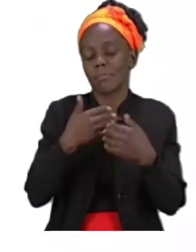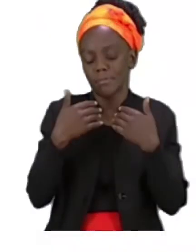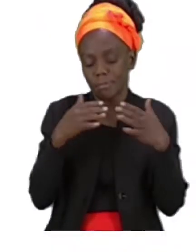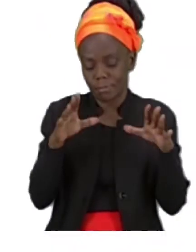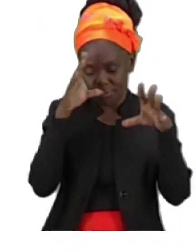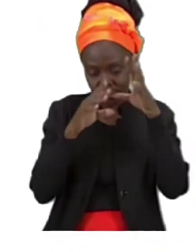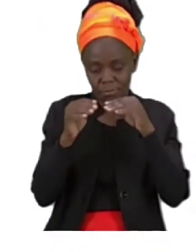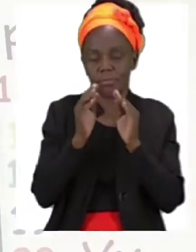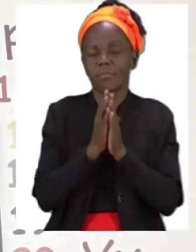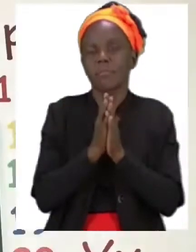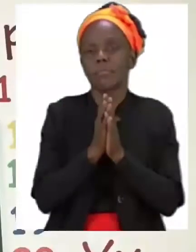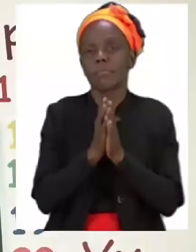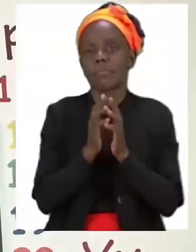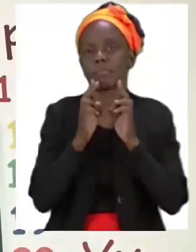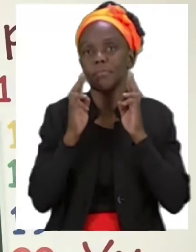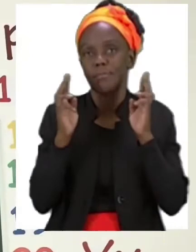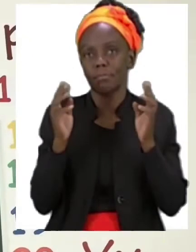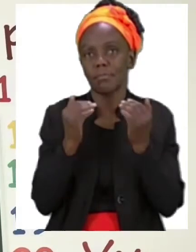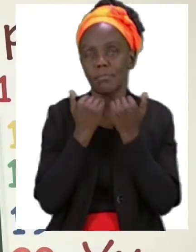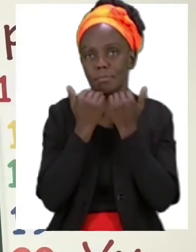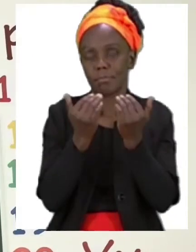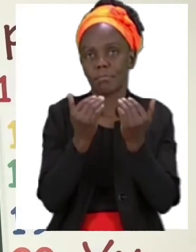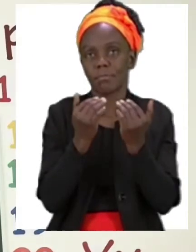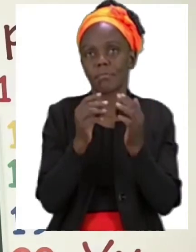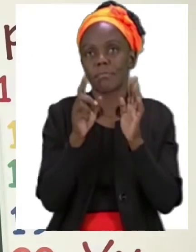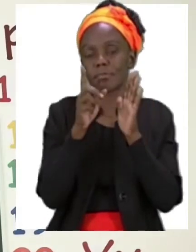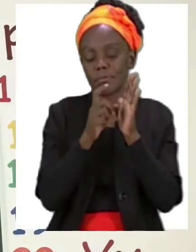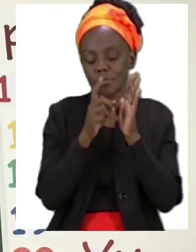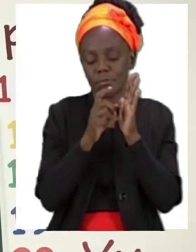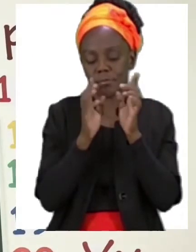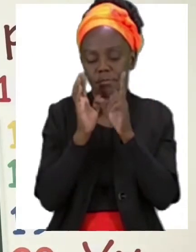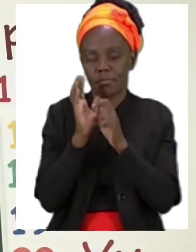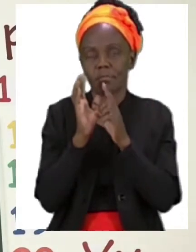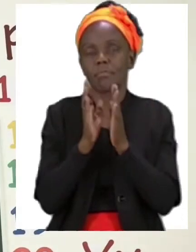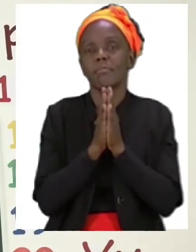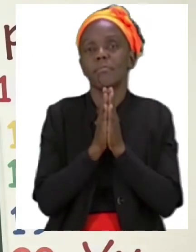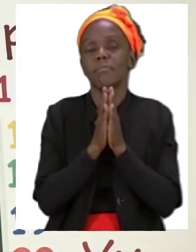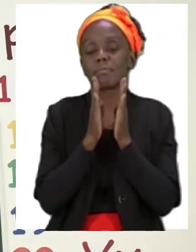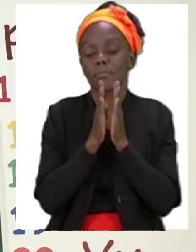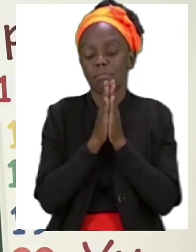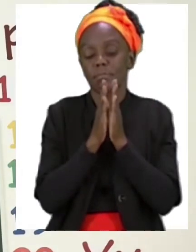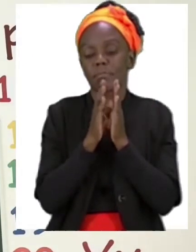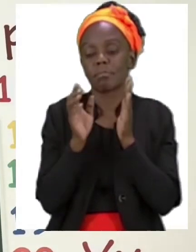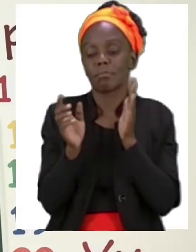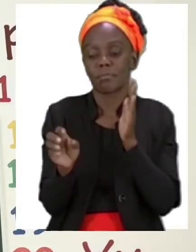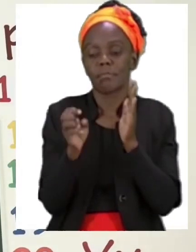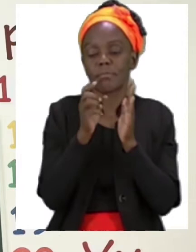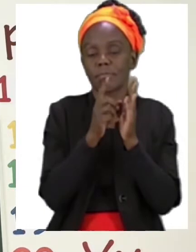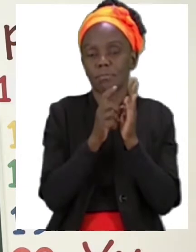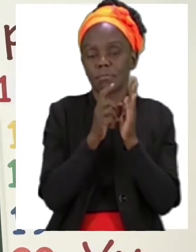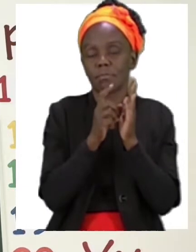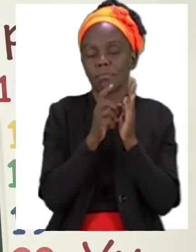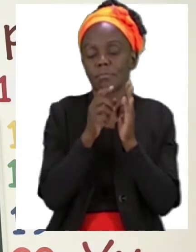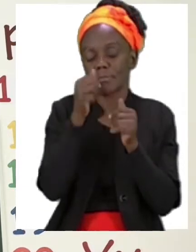and girls, it is very important for us to sanitize. So please take your sanitizer and let's